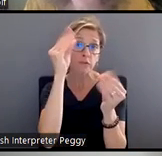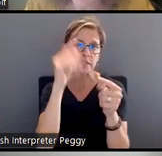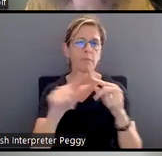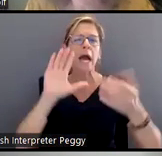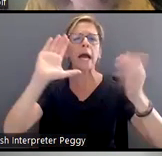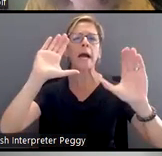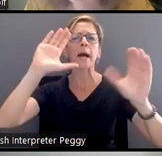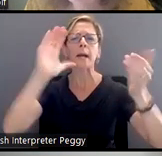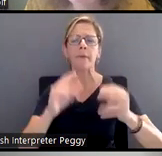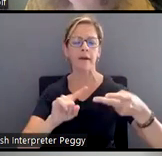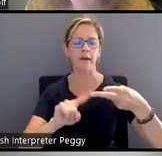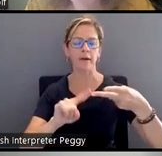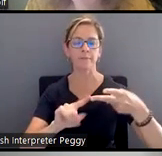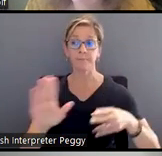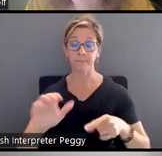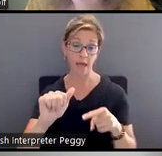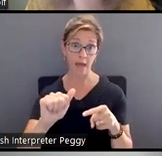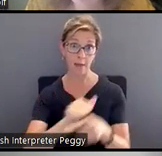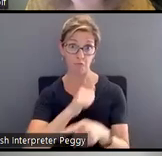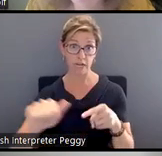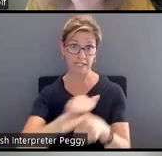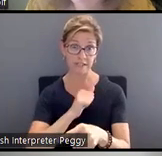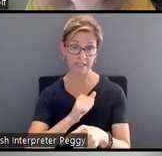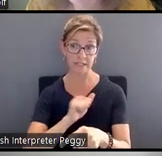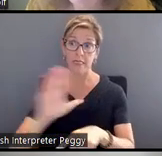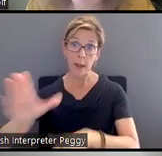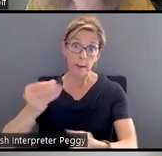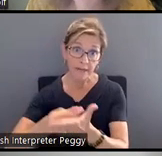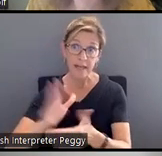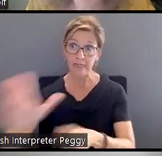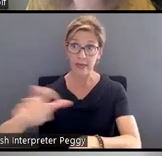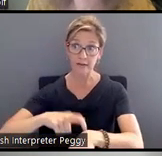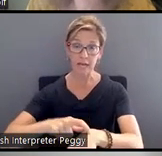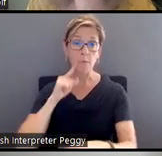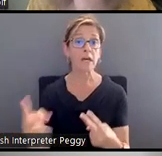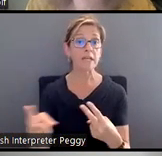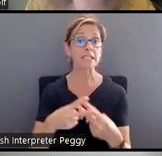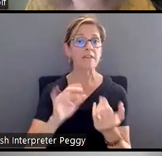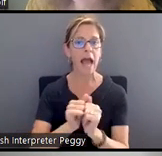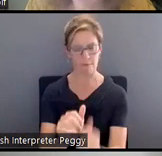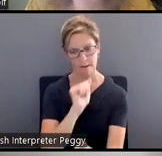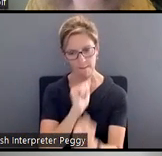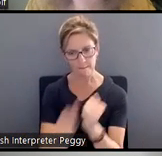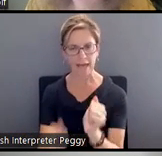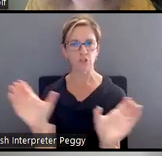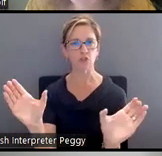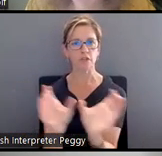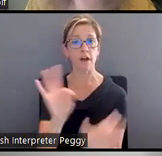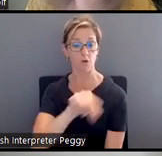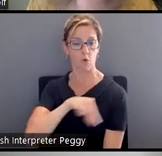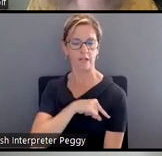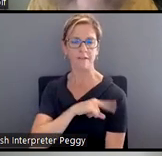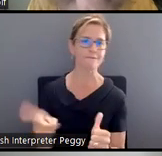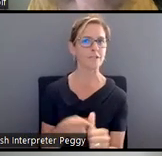one. Apprentices save both time and money when they pass their certificate of qualification on the first